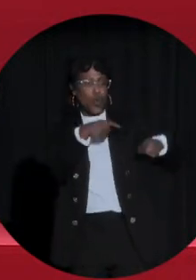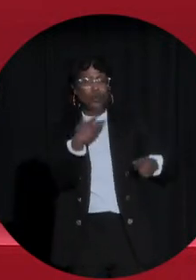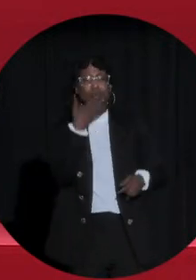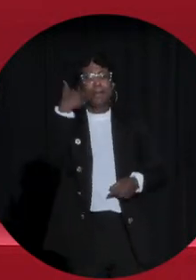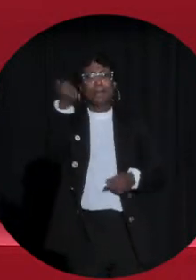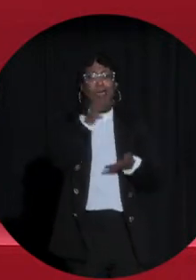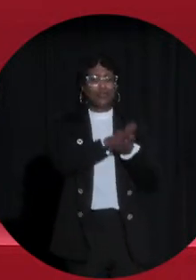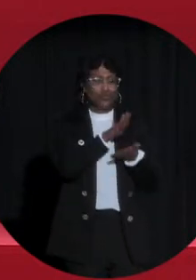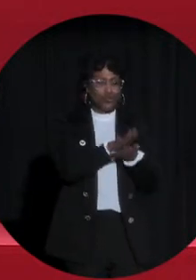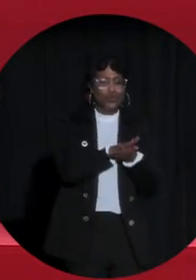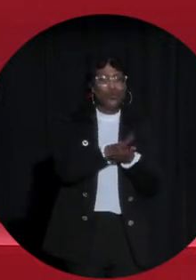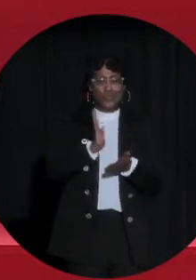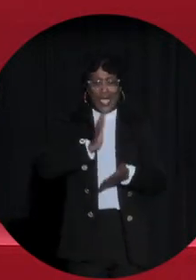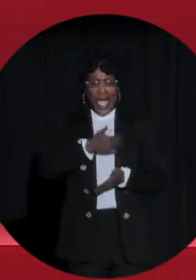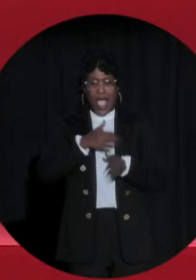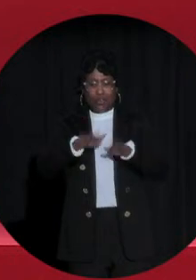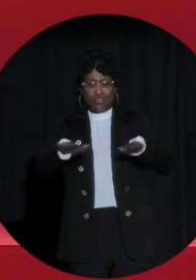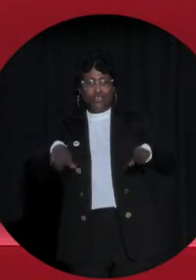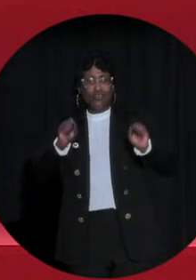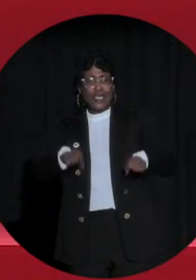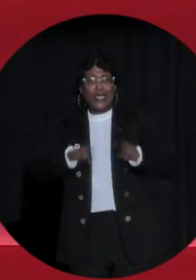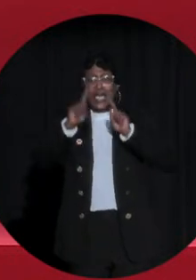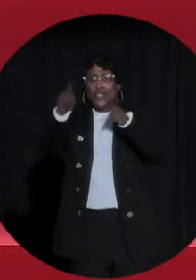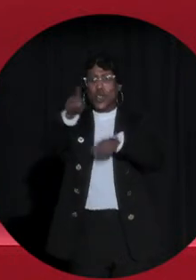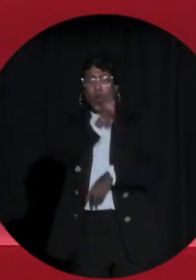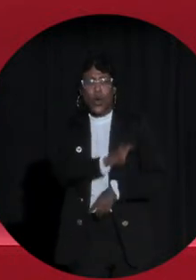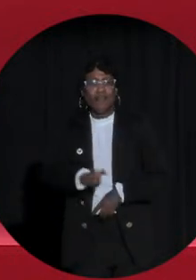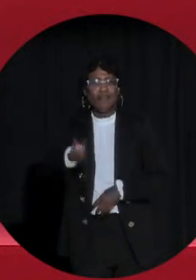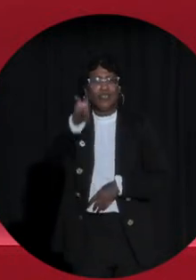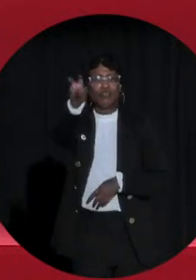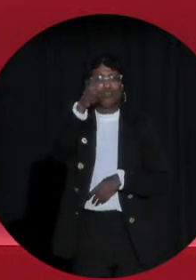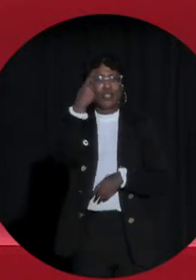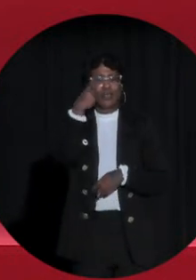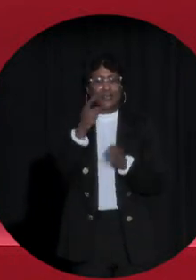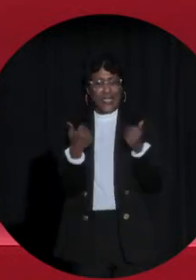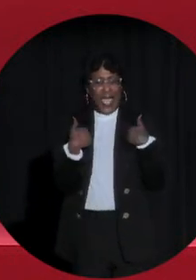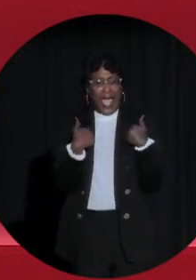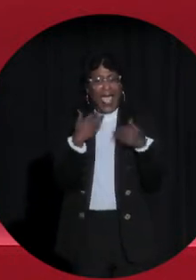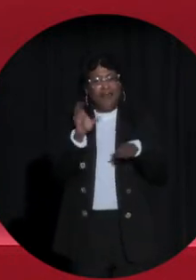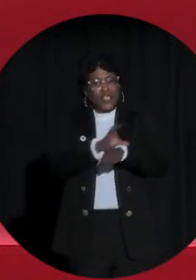to quantum computing labs, a Prince George's where every resident